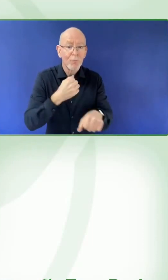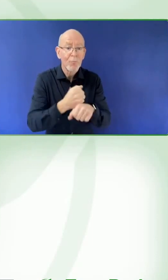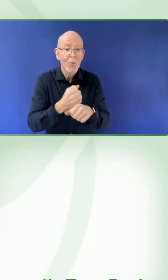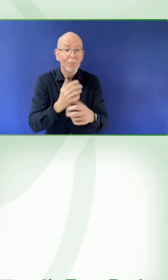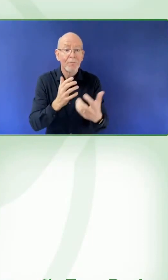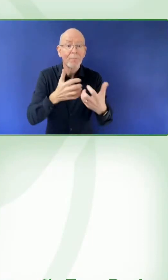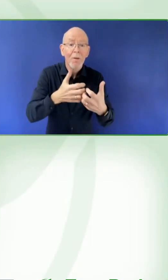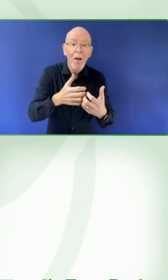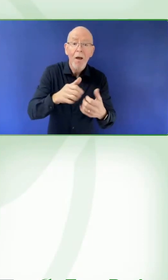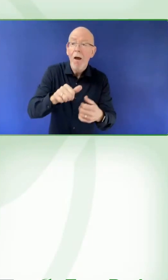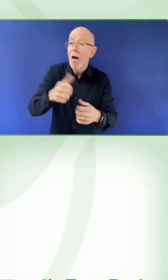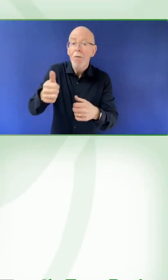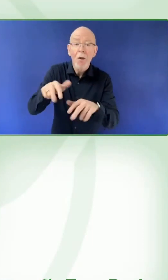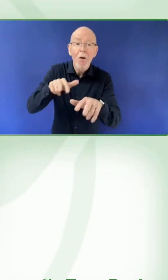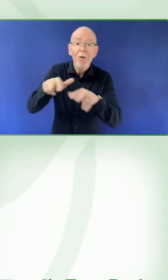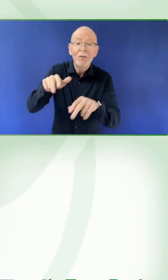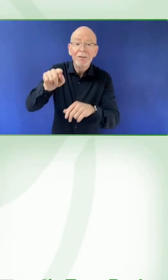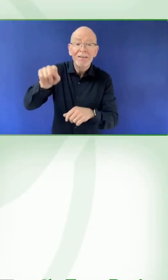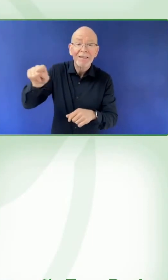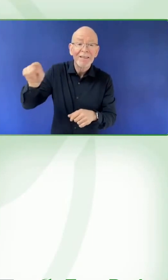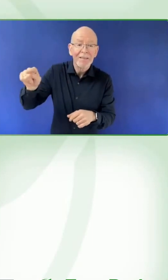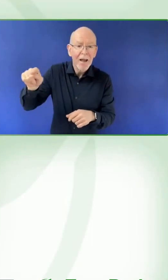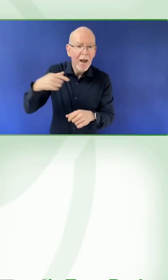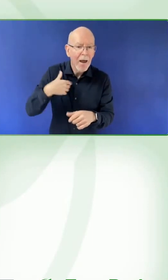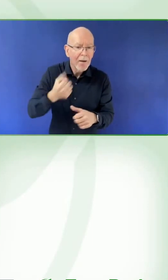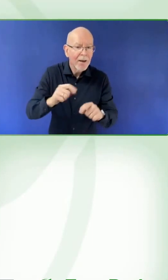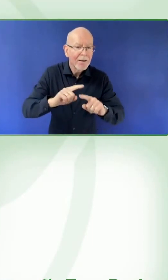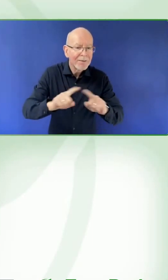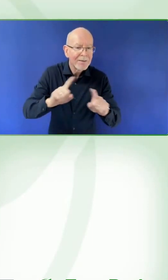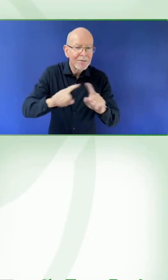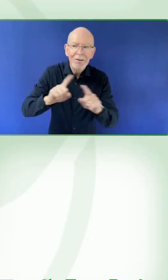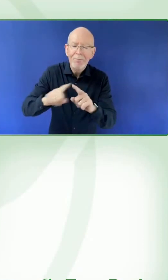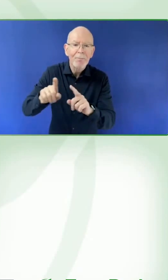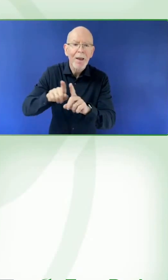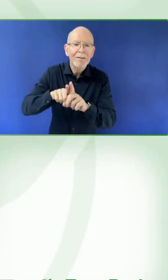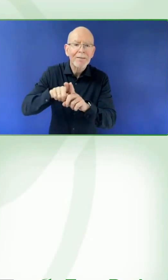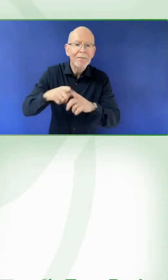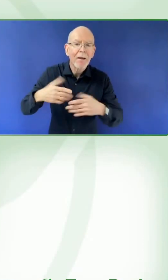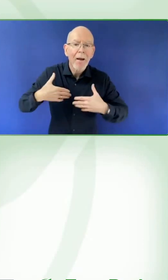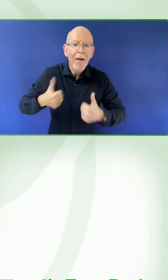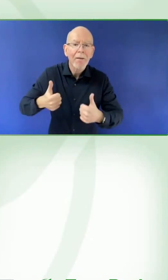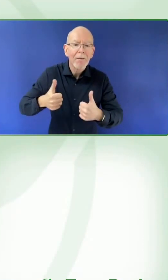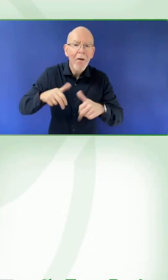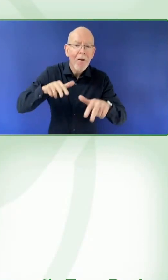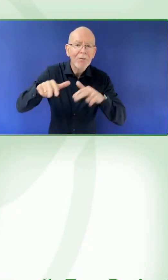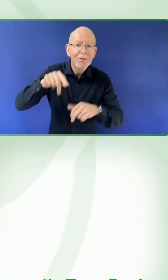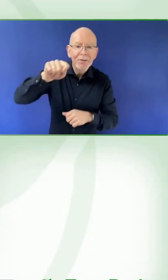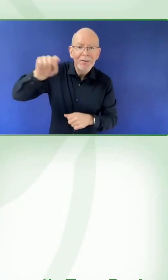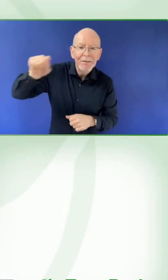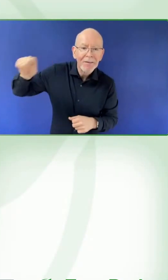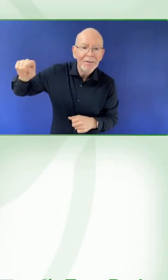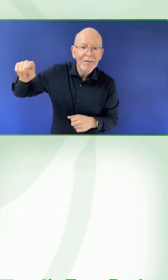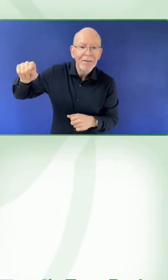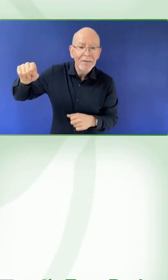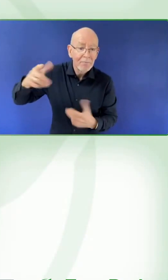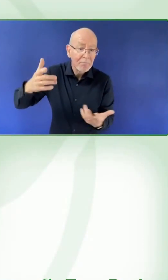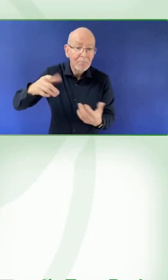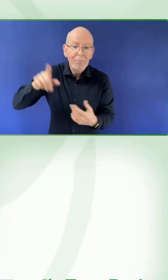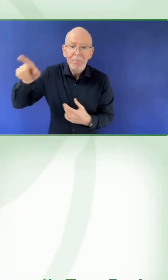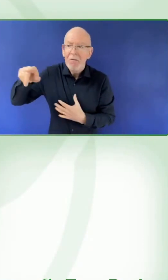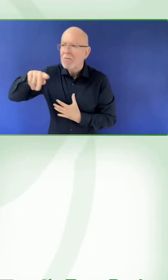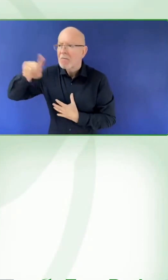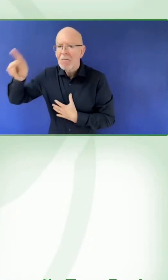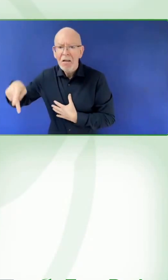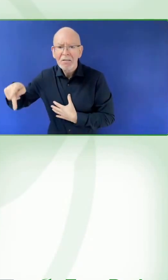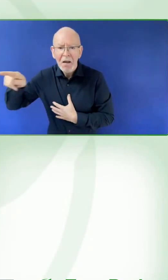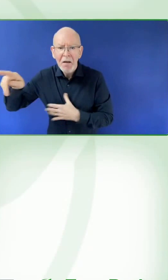the disability community knows about what services are out there, where they can get help, that is super important. But